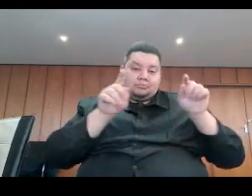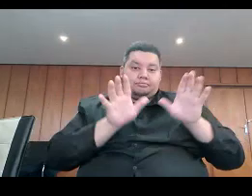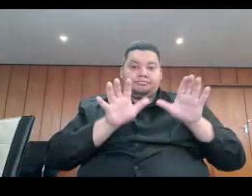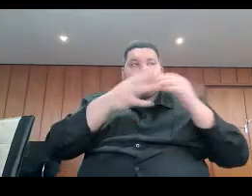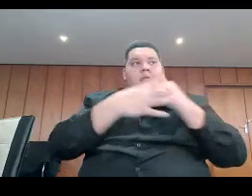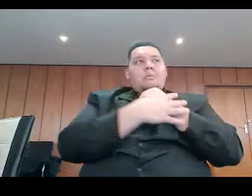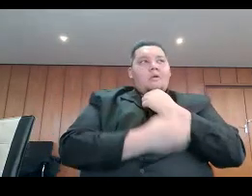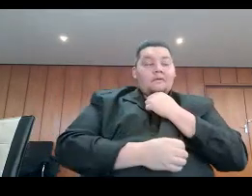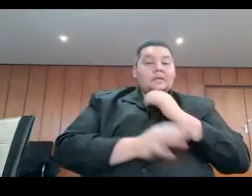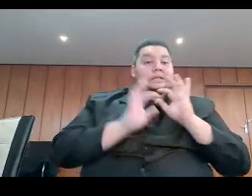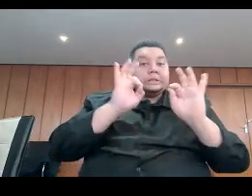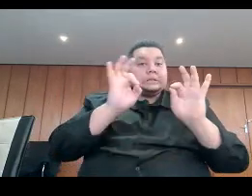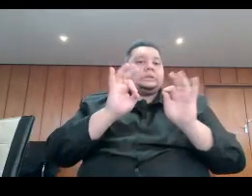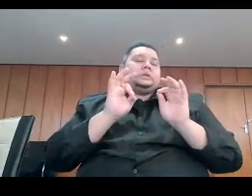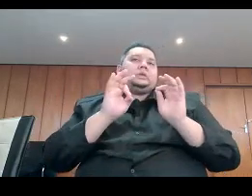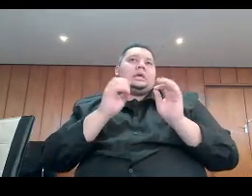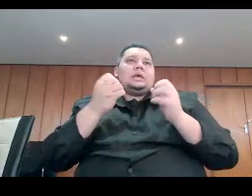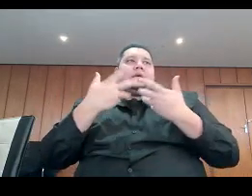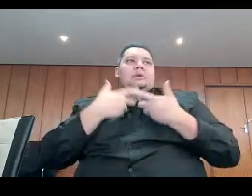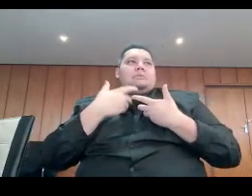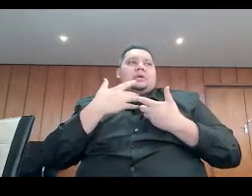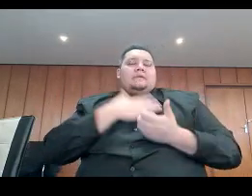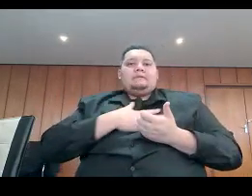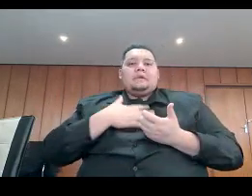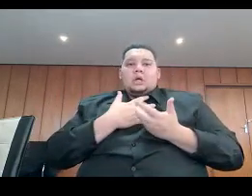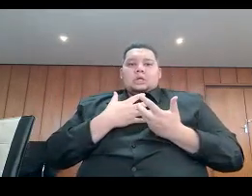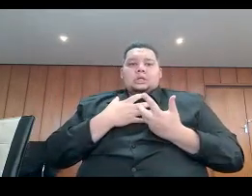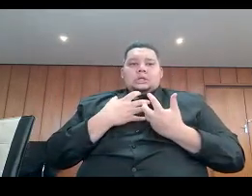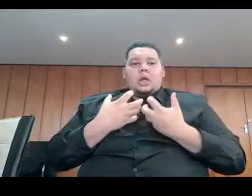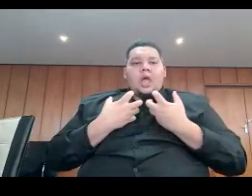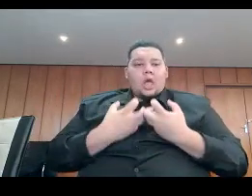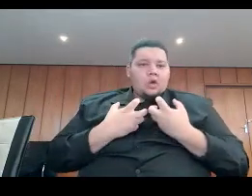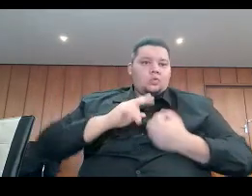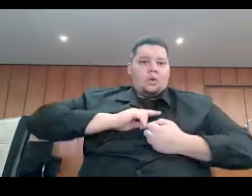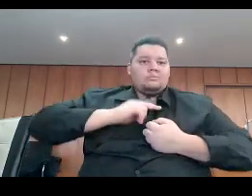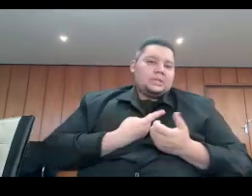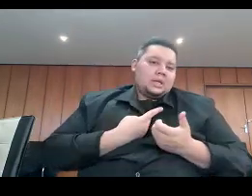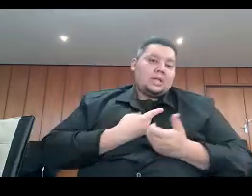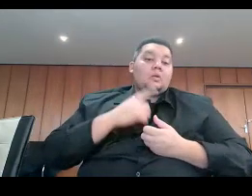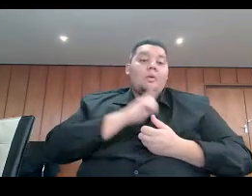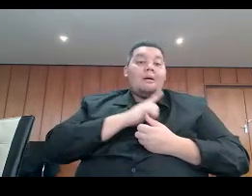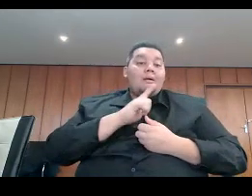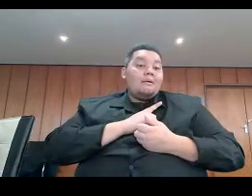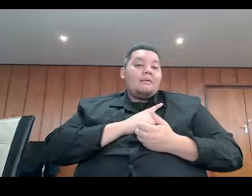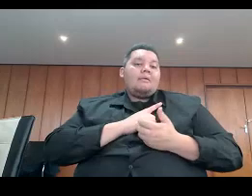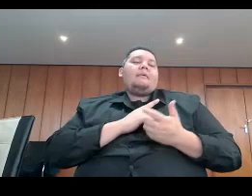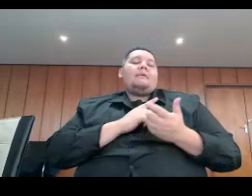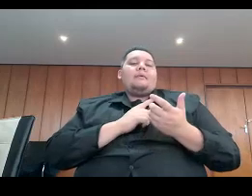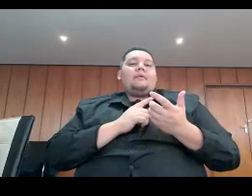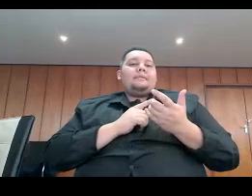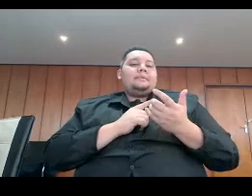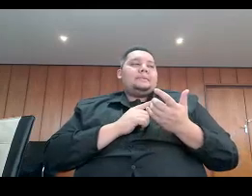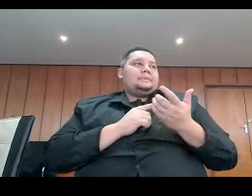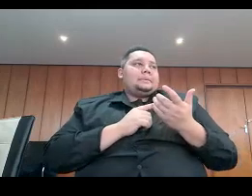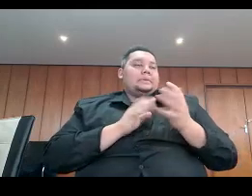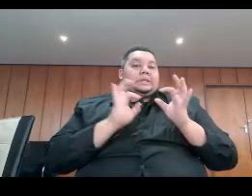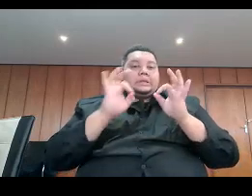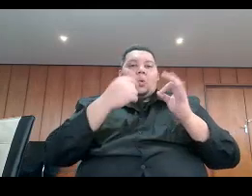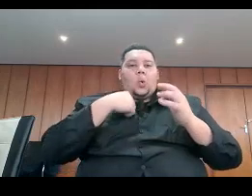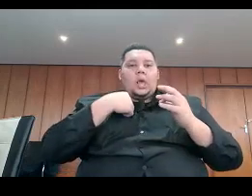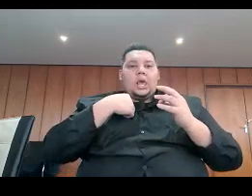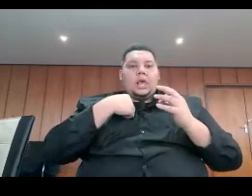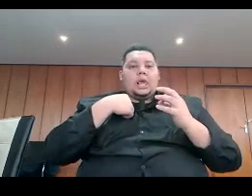it really makes me feel angry because it seems like we invent